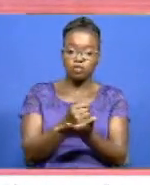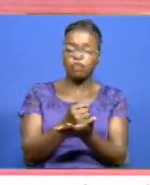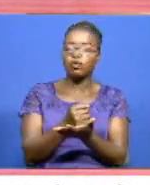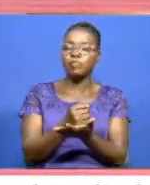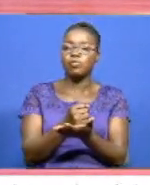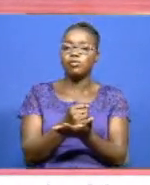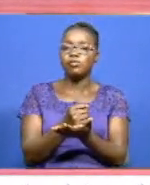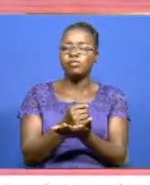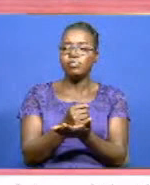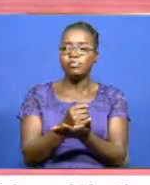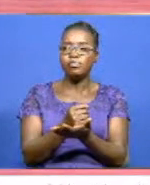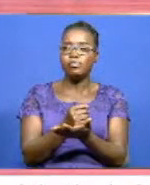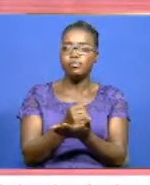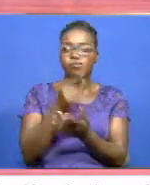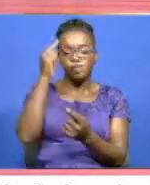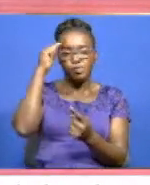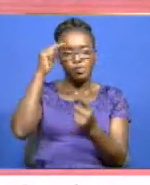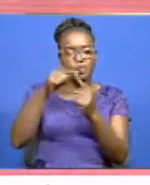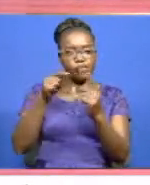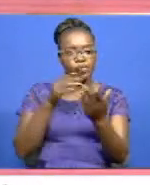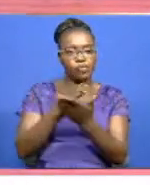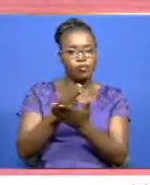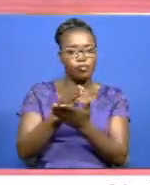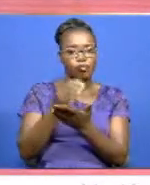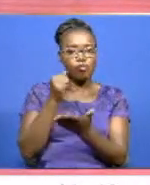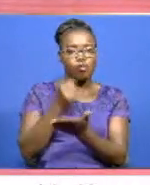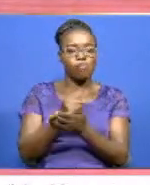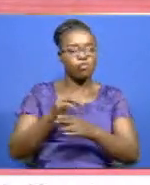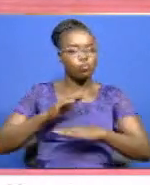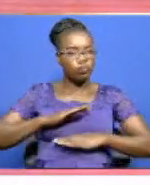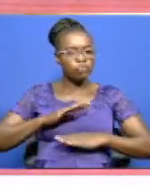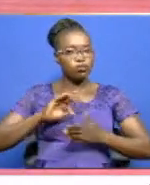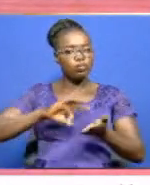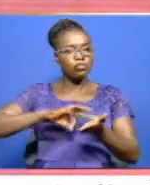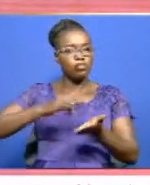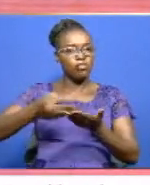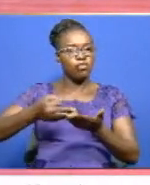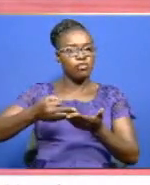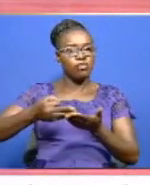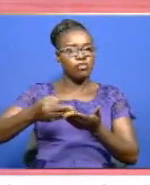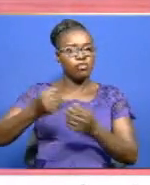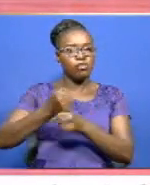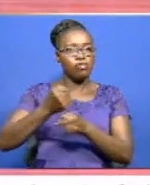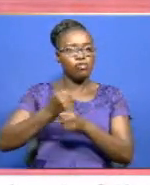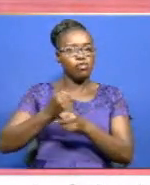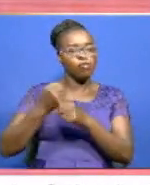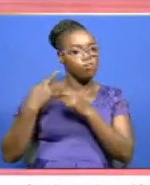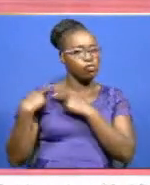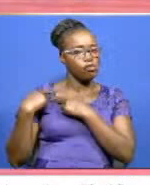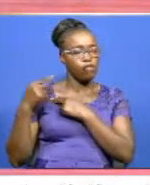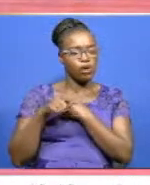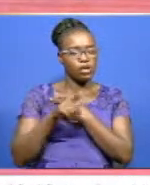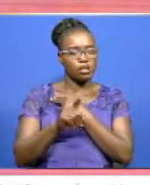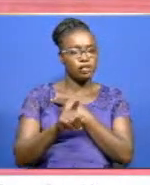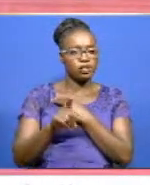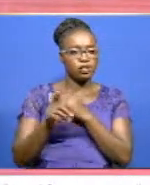Commissioner. The objective is to ensure that the office is sufficiently funded to perform its mandate.